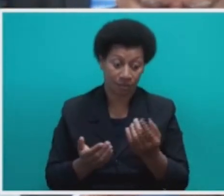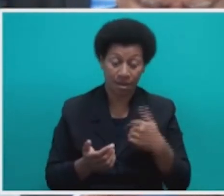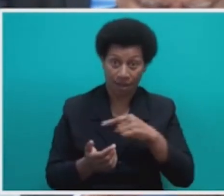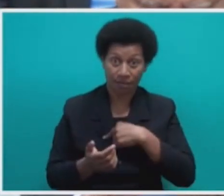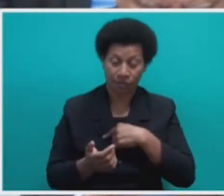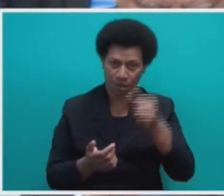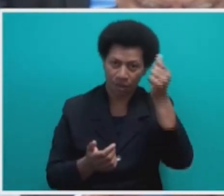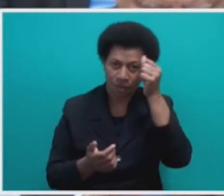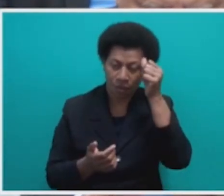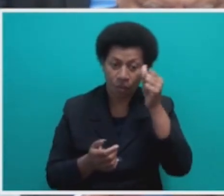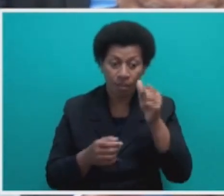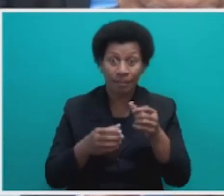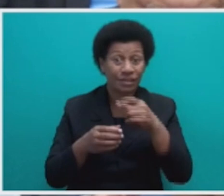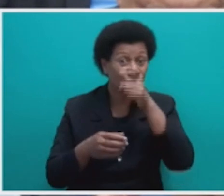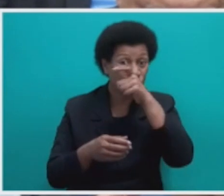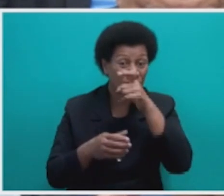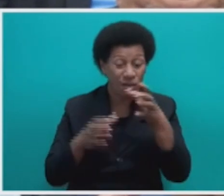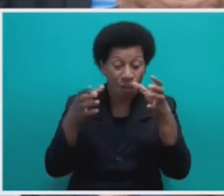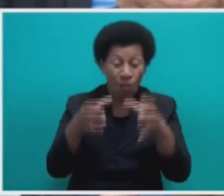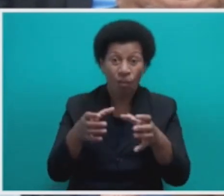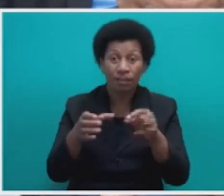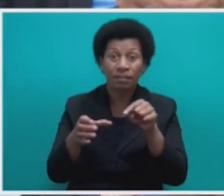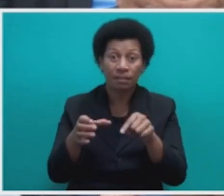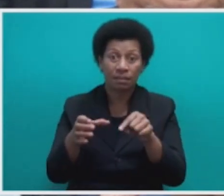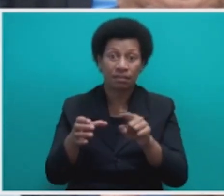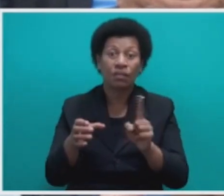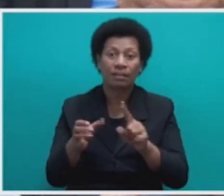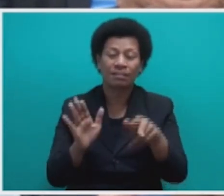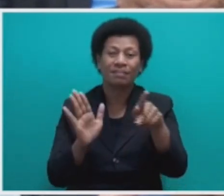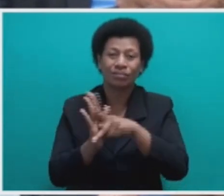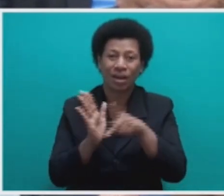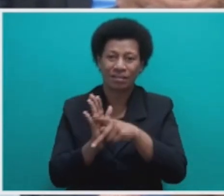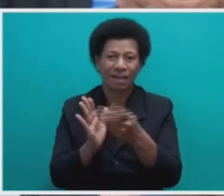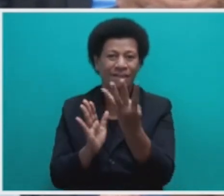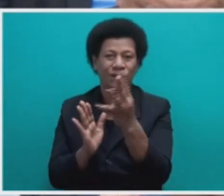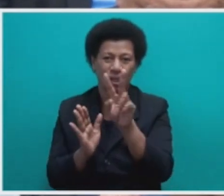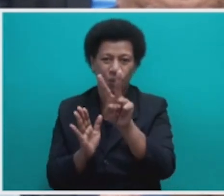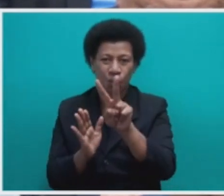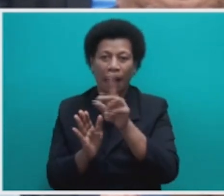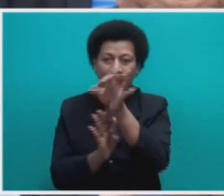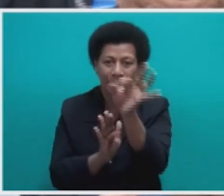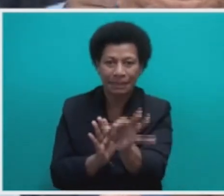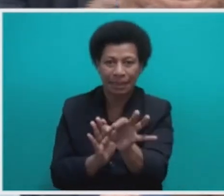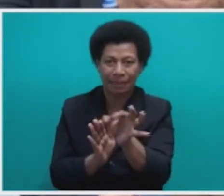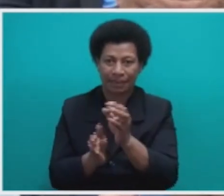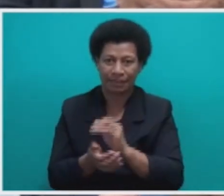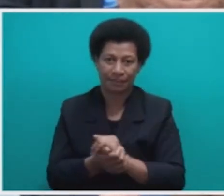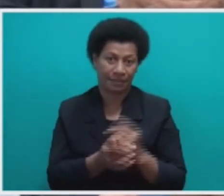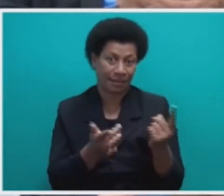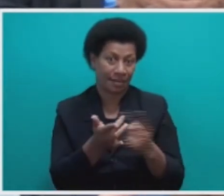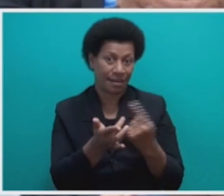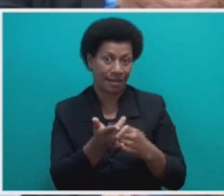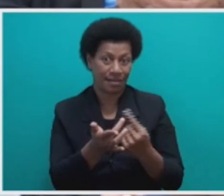whole chicken still has a duty of 42%. The other thing